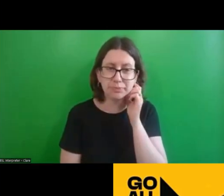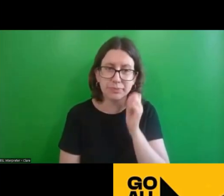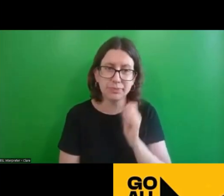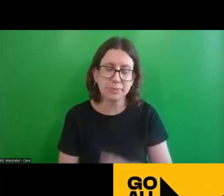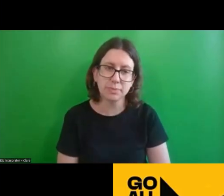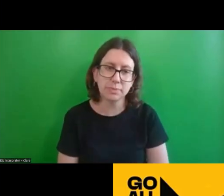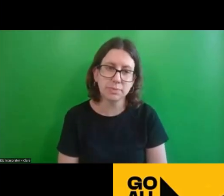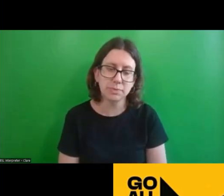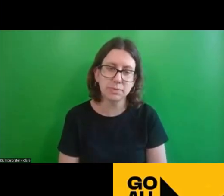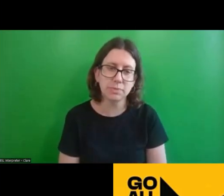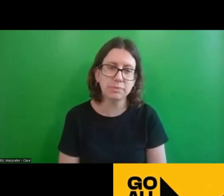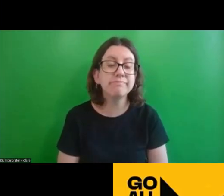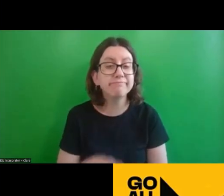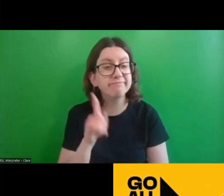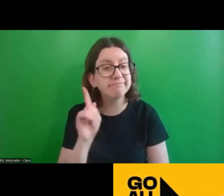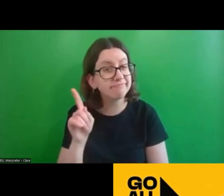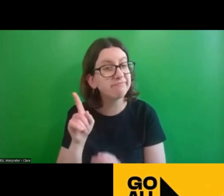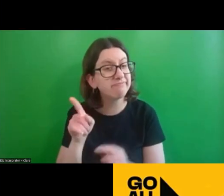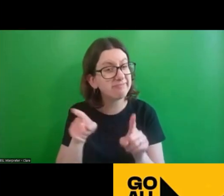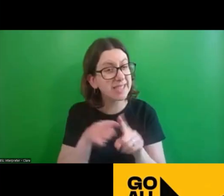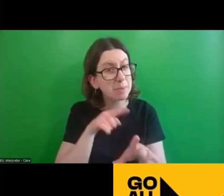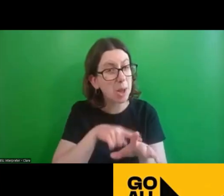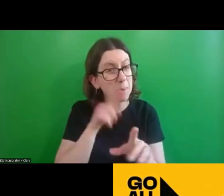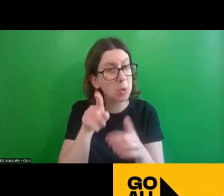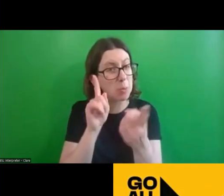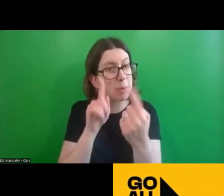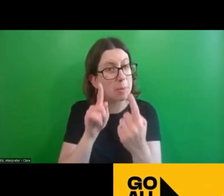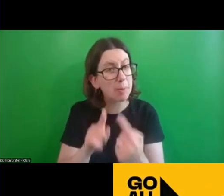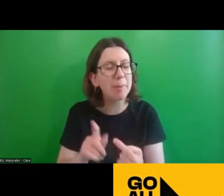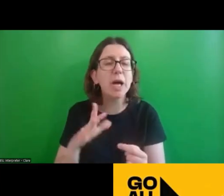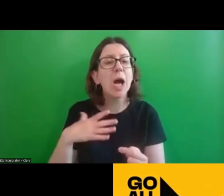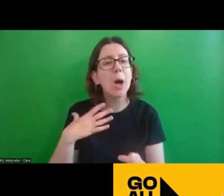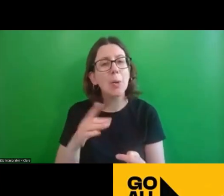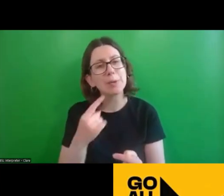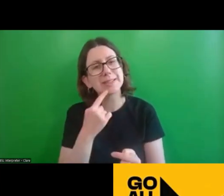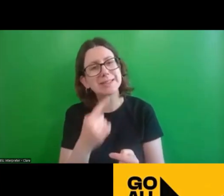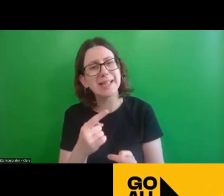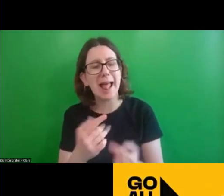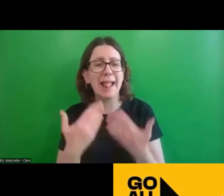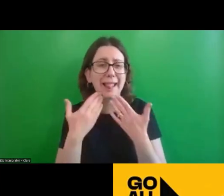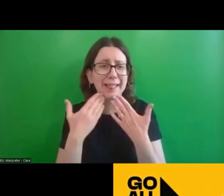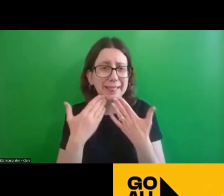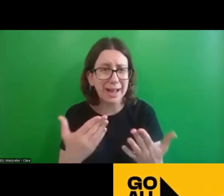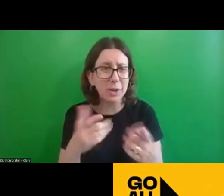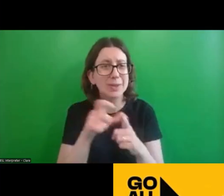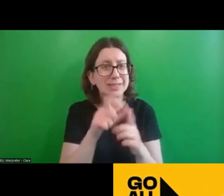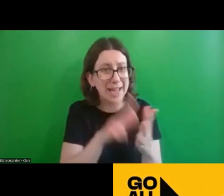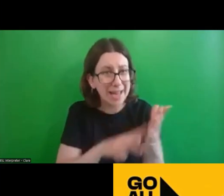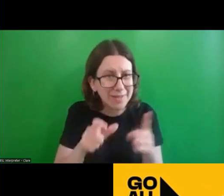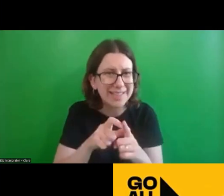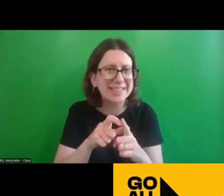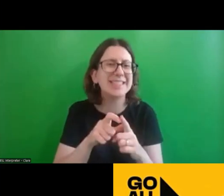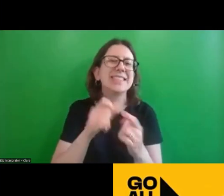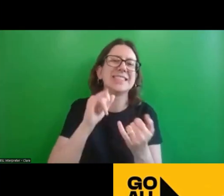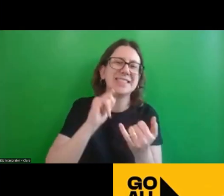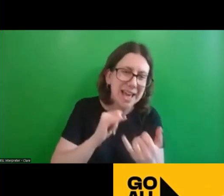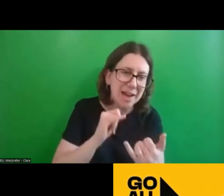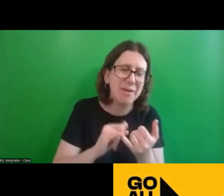And while you're filling that in, I just want to say a big, big thank you for David, for Sarah, for